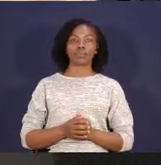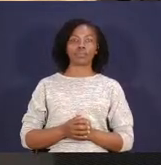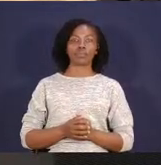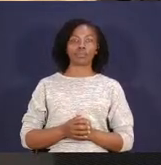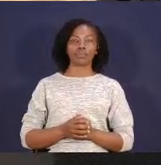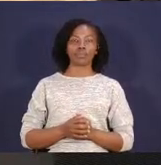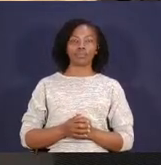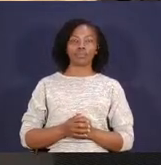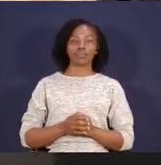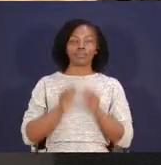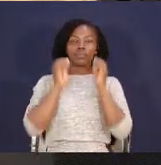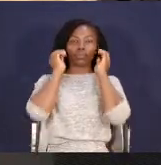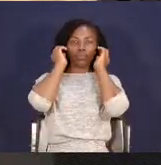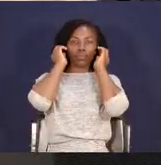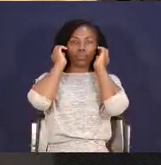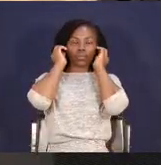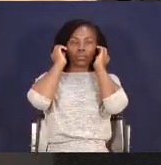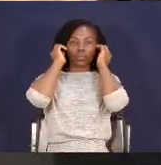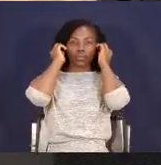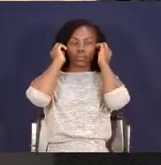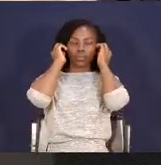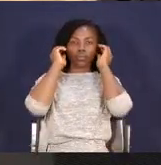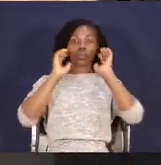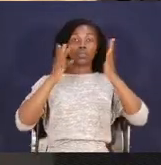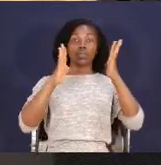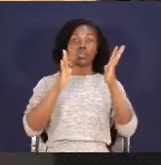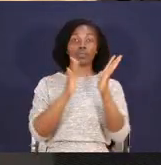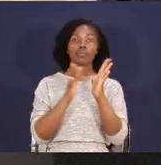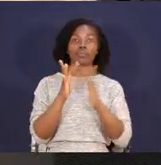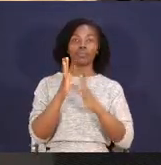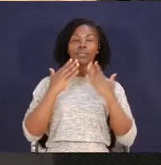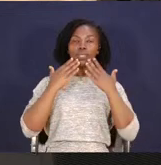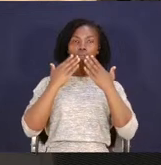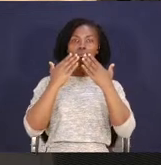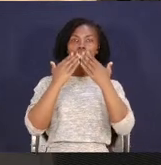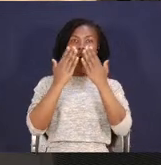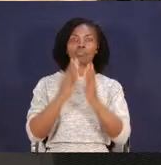Hallelujah. Let's give a hand to Jesus. Thank you.